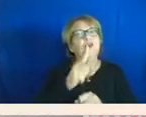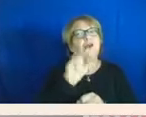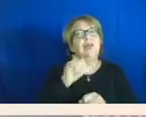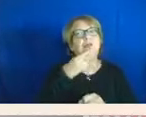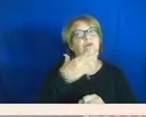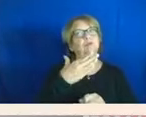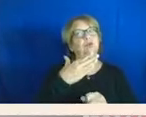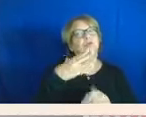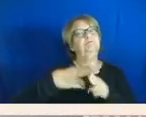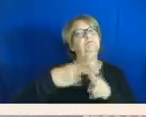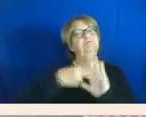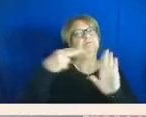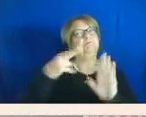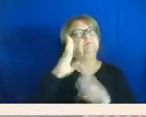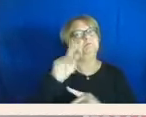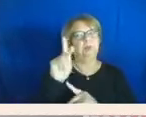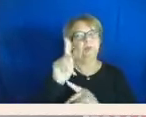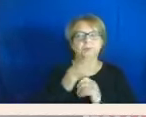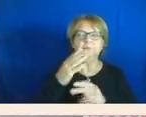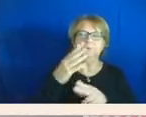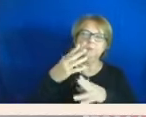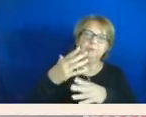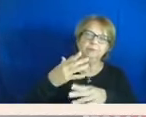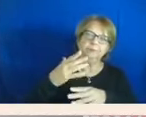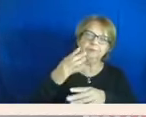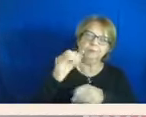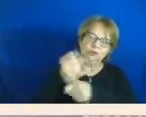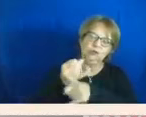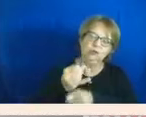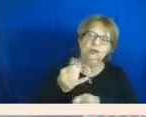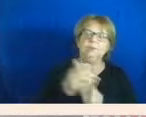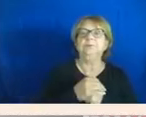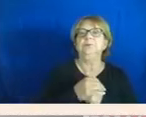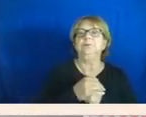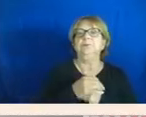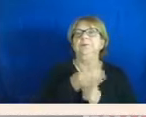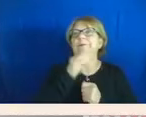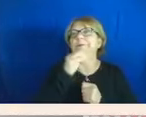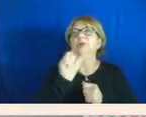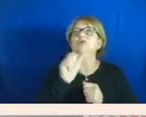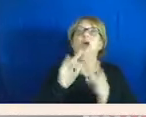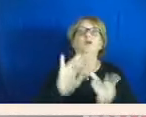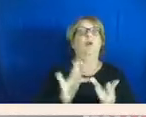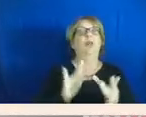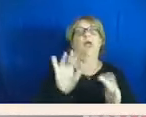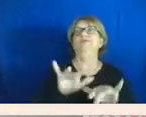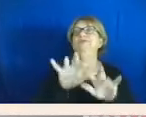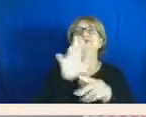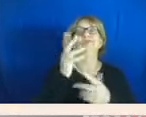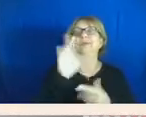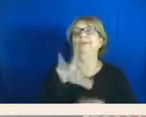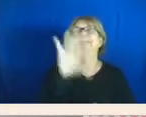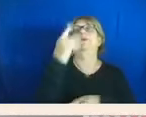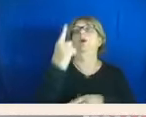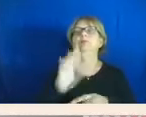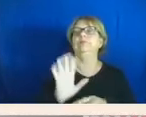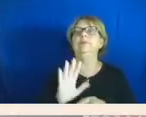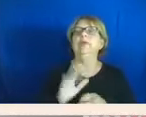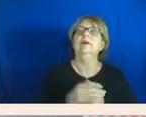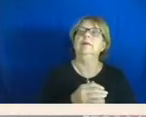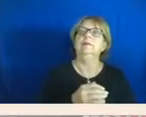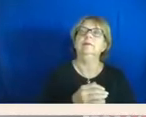leery of institutions. Don't just go online and pick one. I'd be careful. I would try it for your credit union.